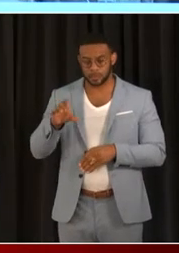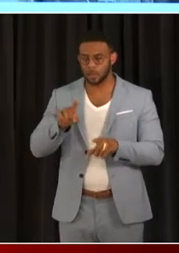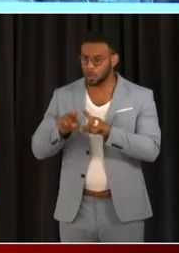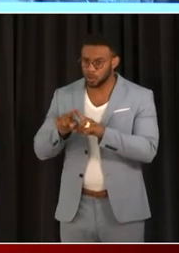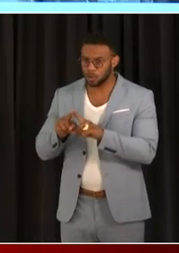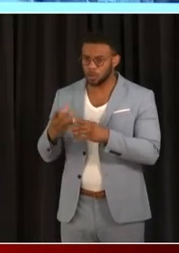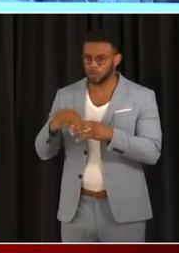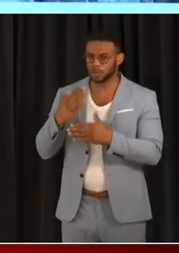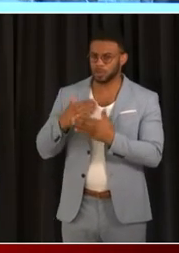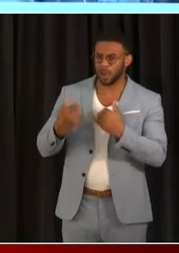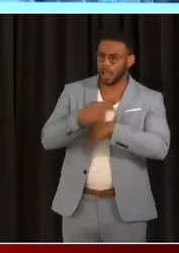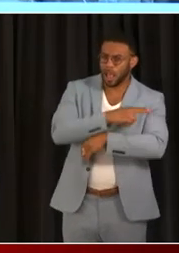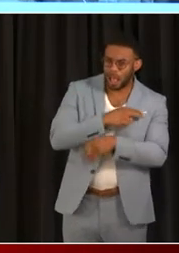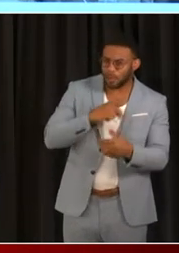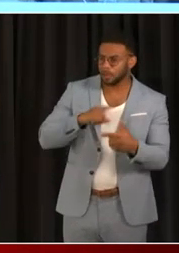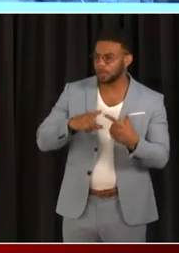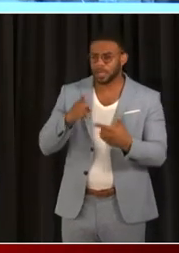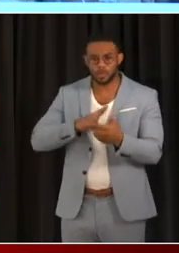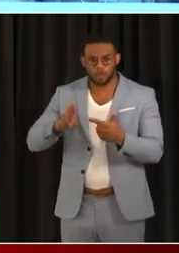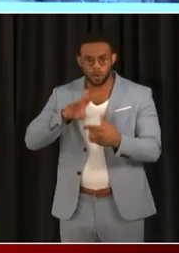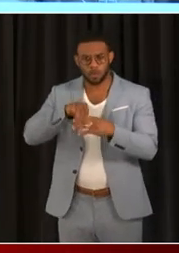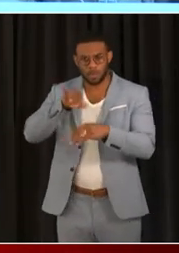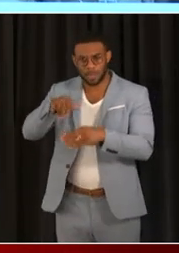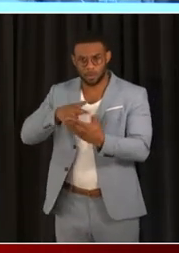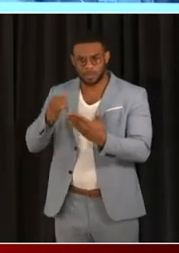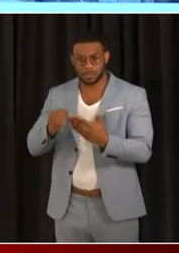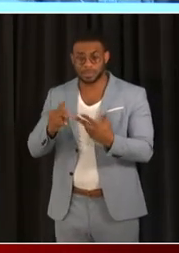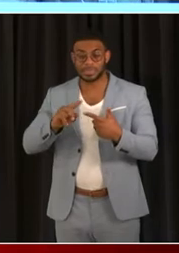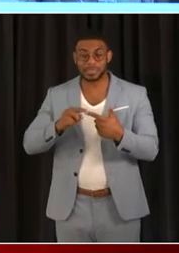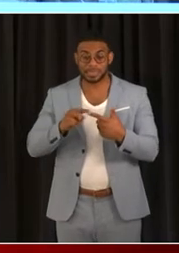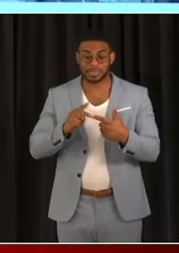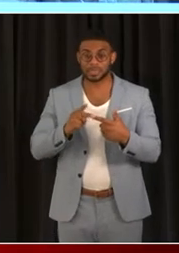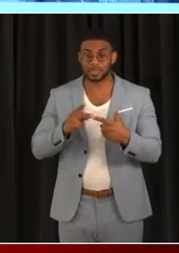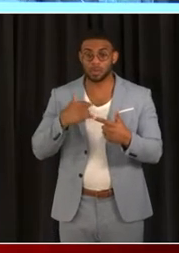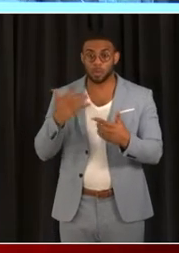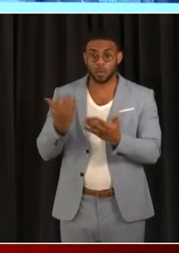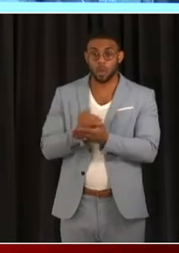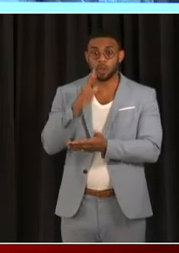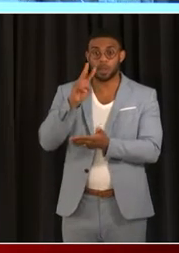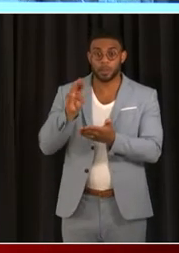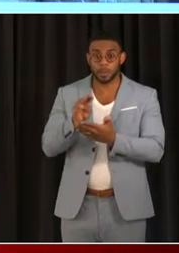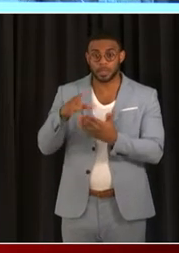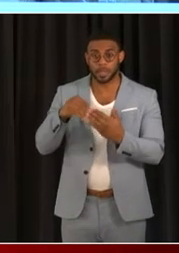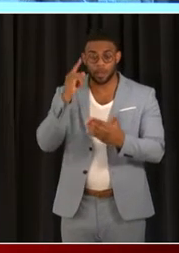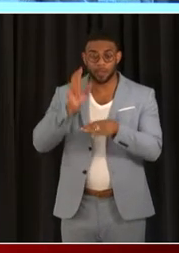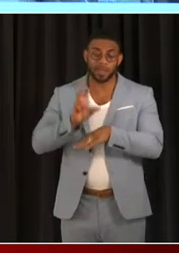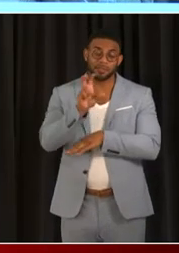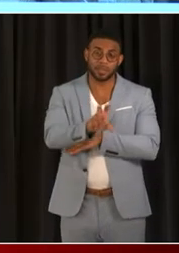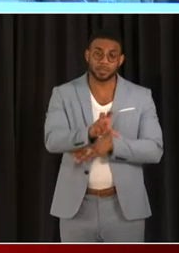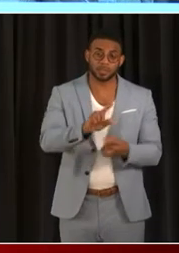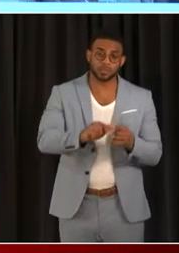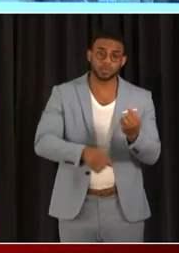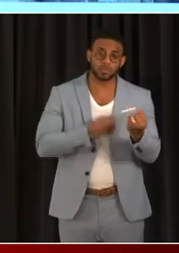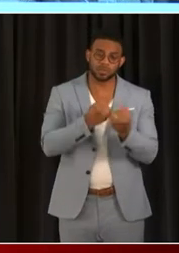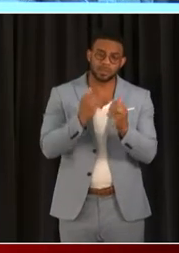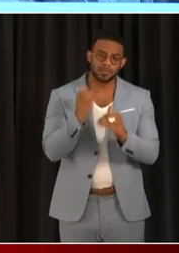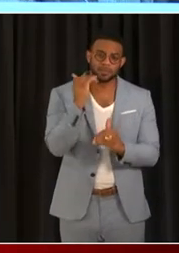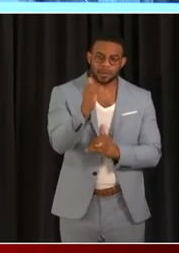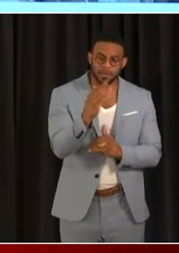including some of our hospitals and universities. Second, we won $3 million for investment to support